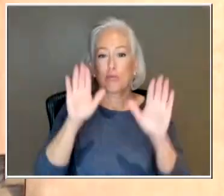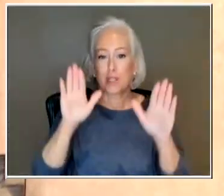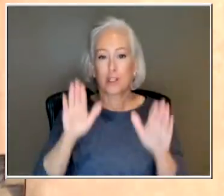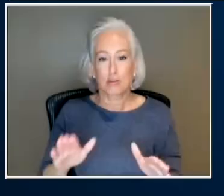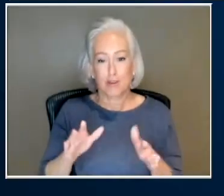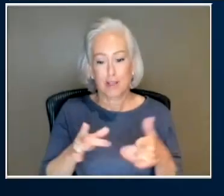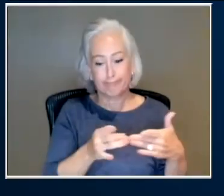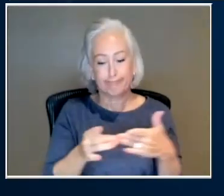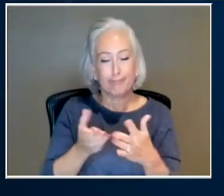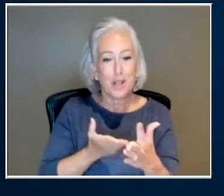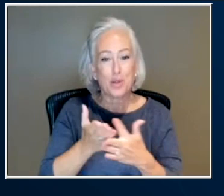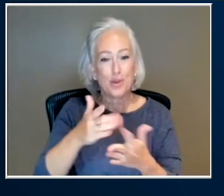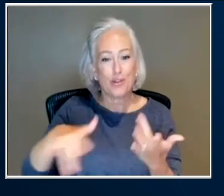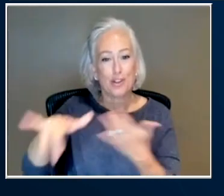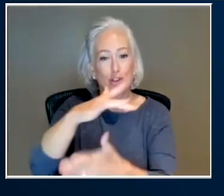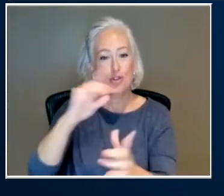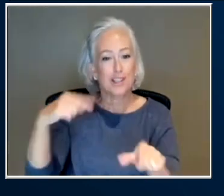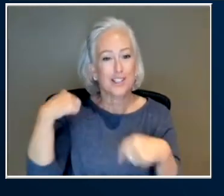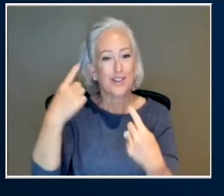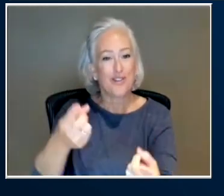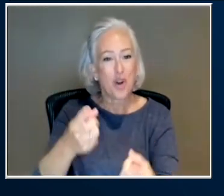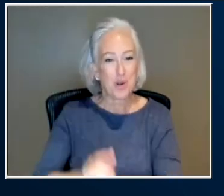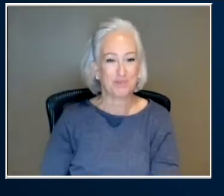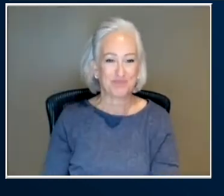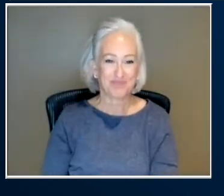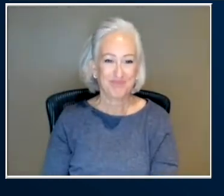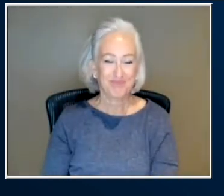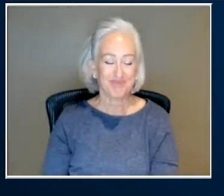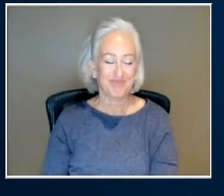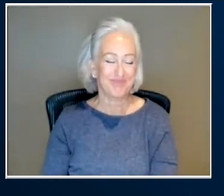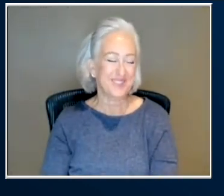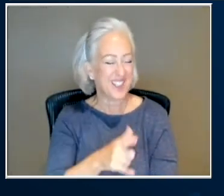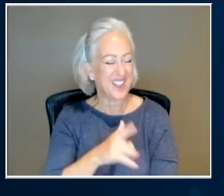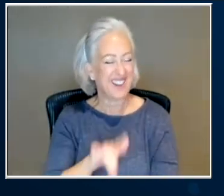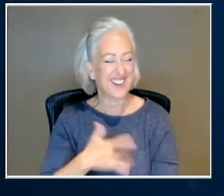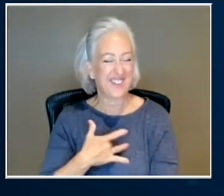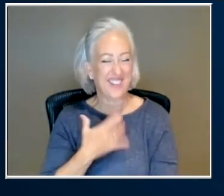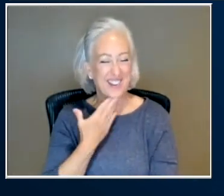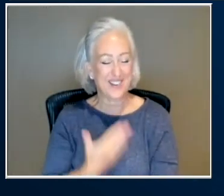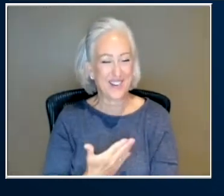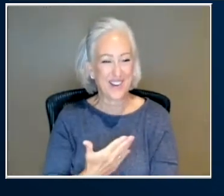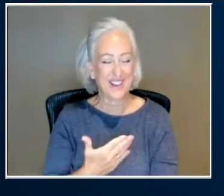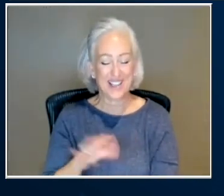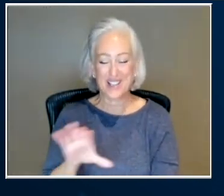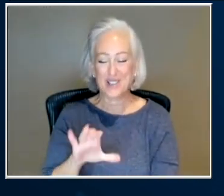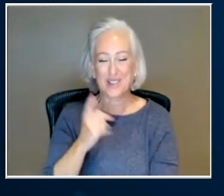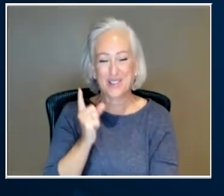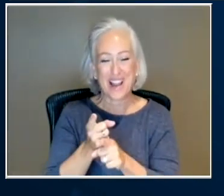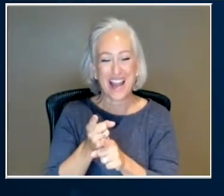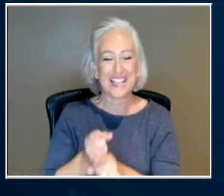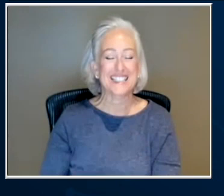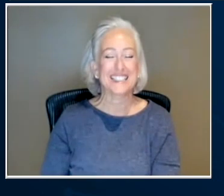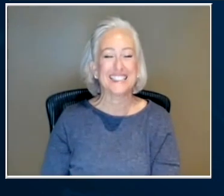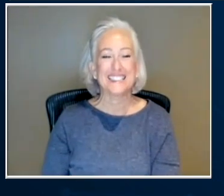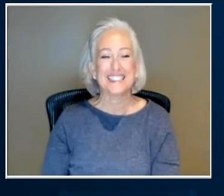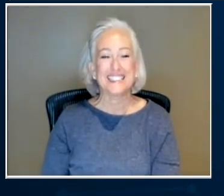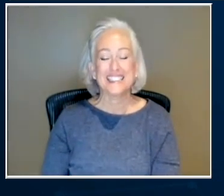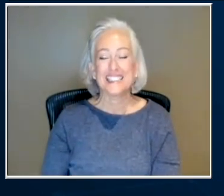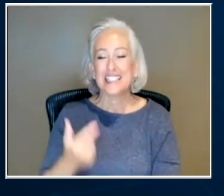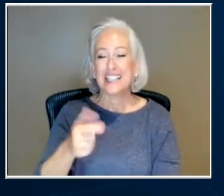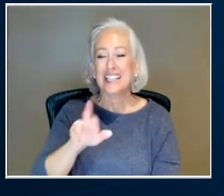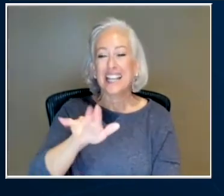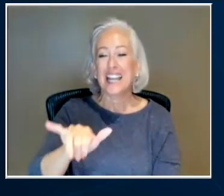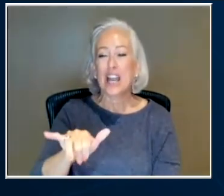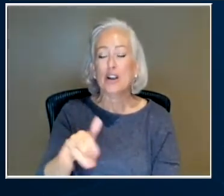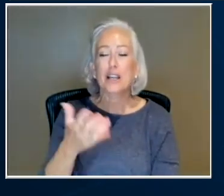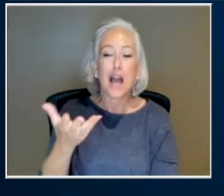far. Well, that's going to feel good. Doing it right, Doc. So, but Gary, I wanted to ask you, because you